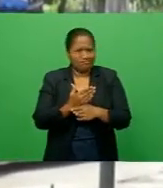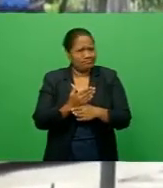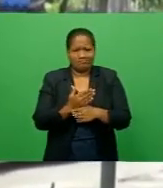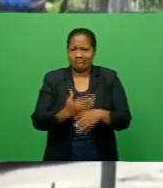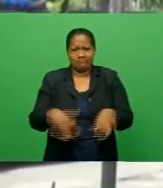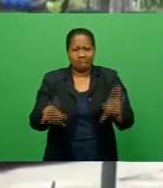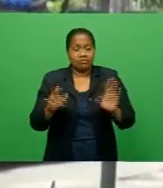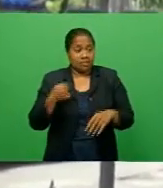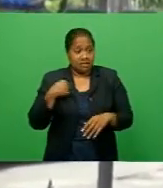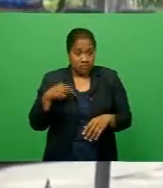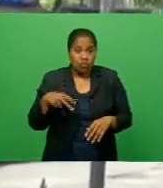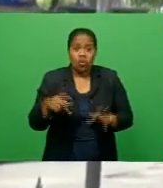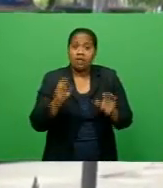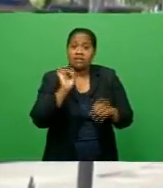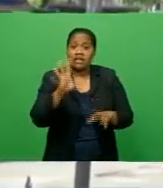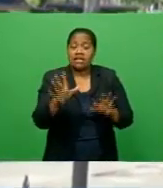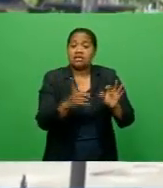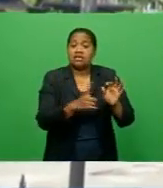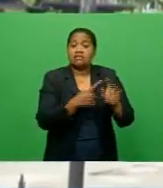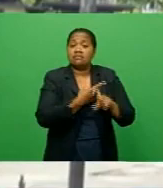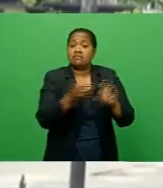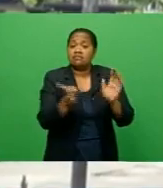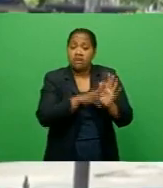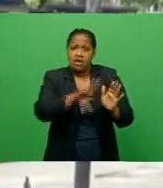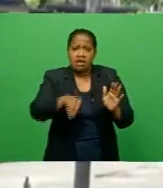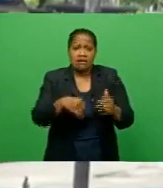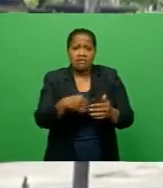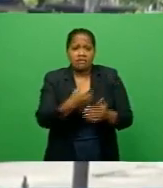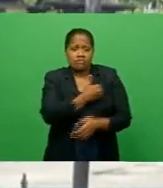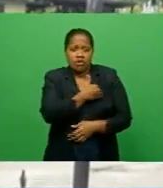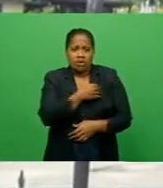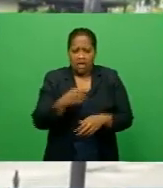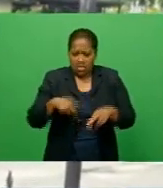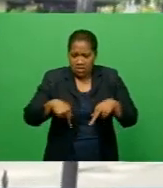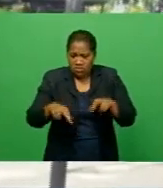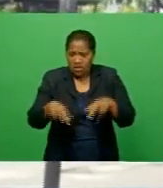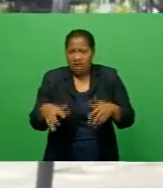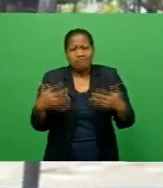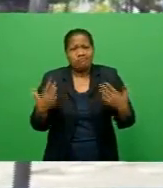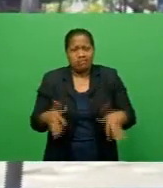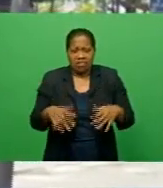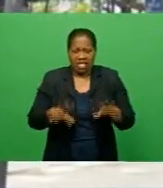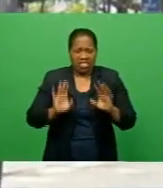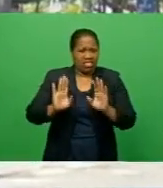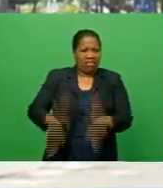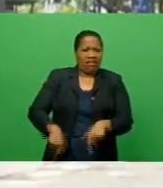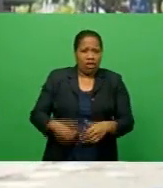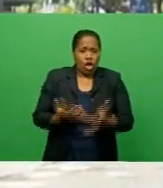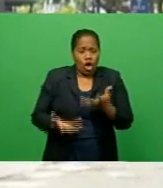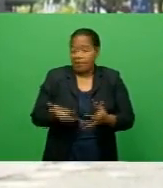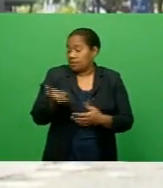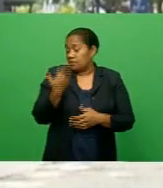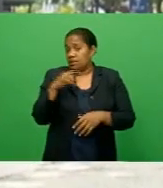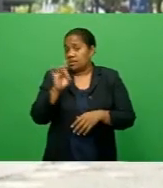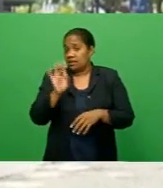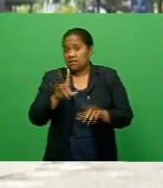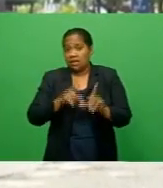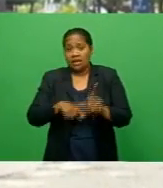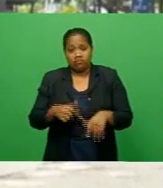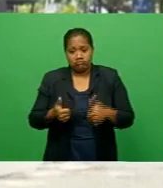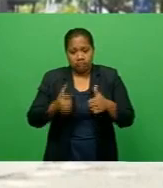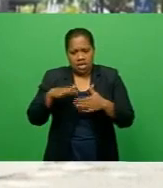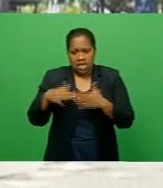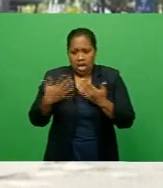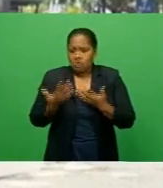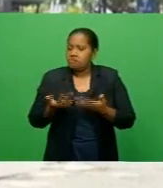10 kilometers every morning and I see the condition of the road every day. The road condition is very pathetic compared to the last 10 years. I guess what people say,